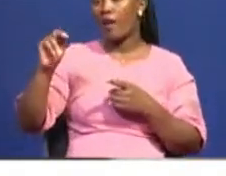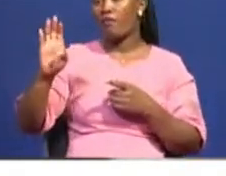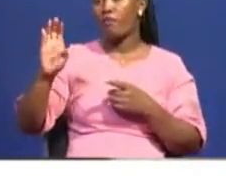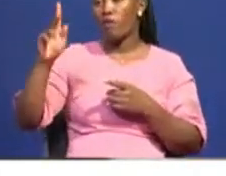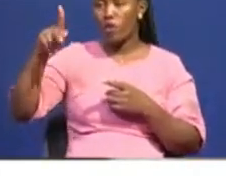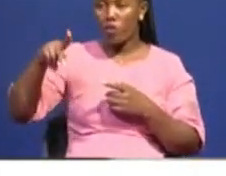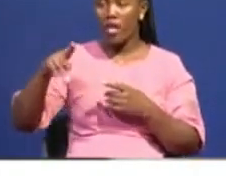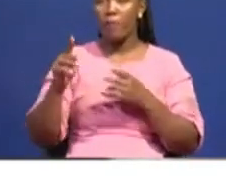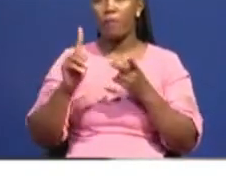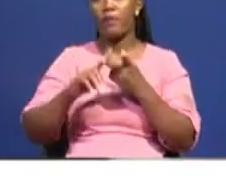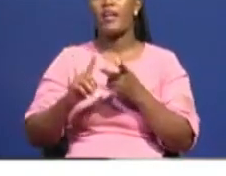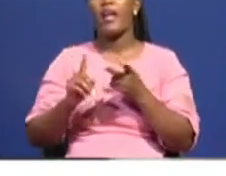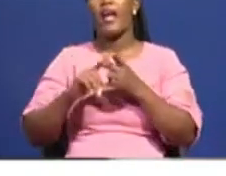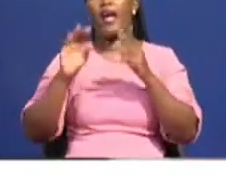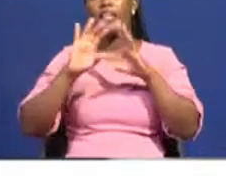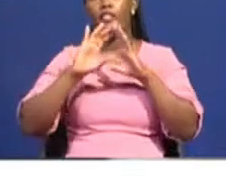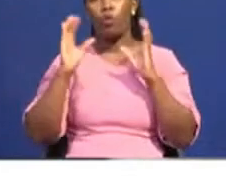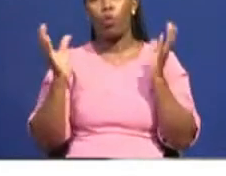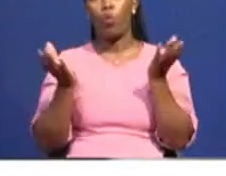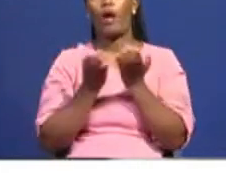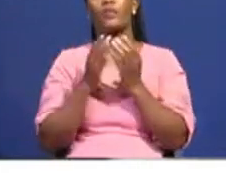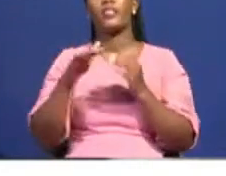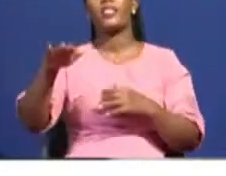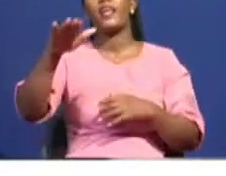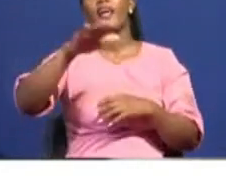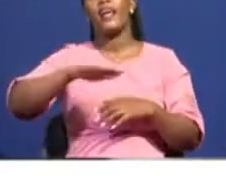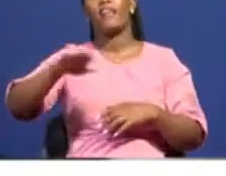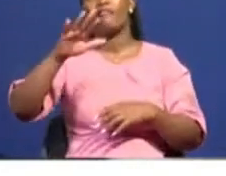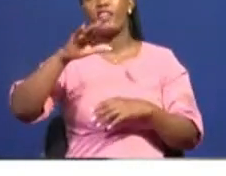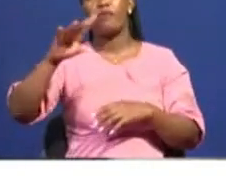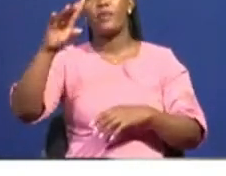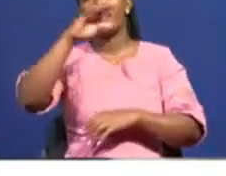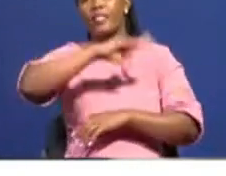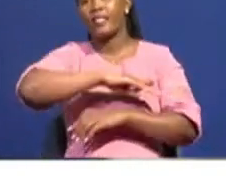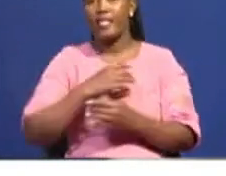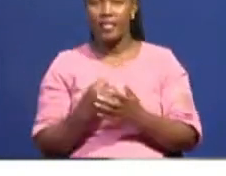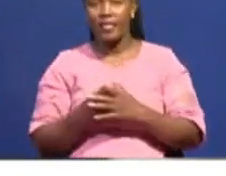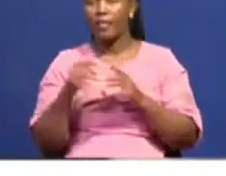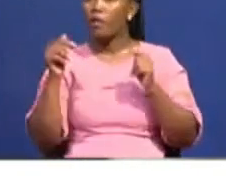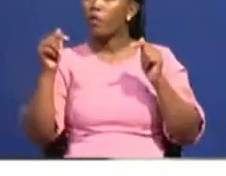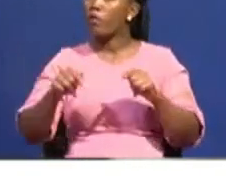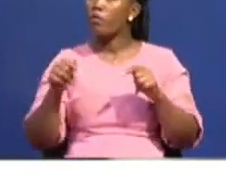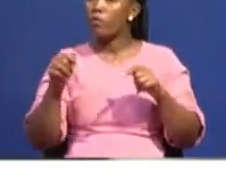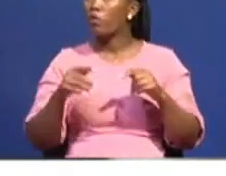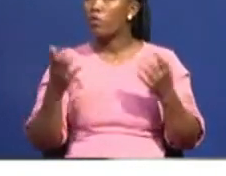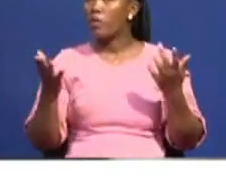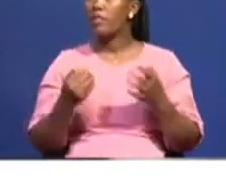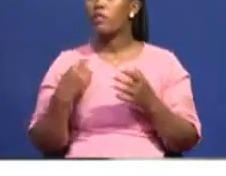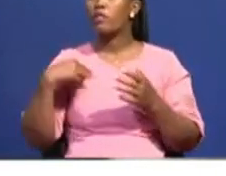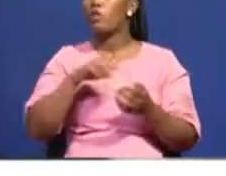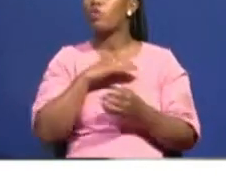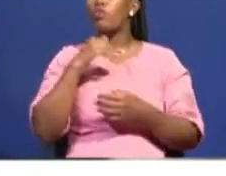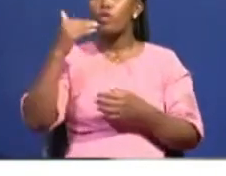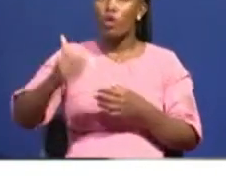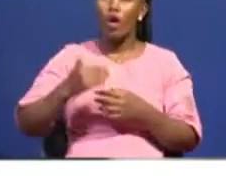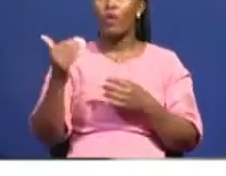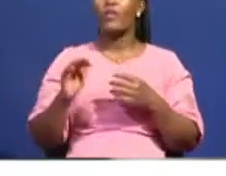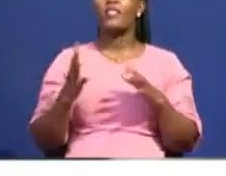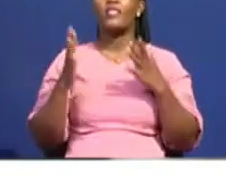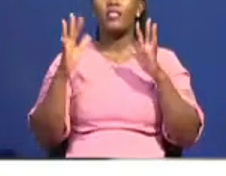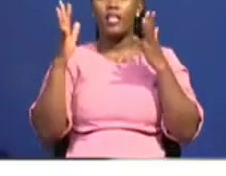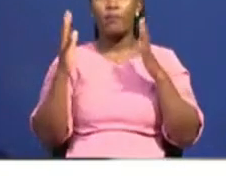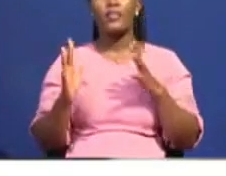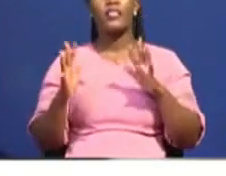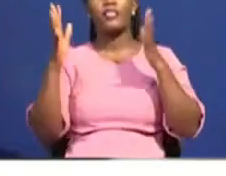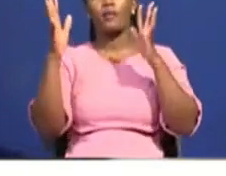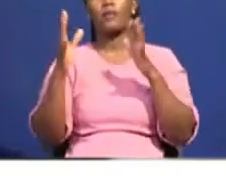the World Environment Day. Now, come forward to today, we normally commemorate this day on